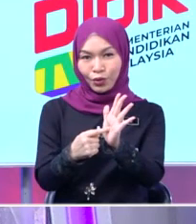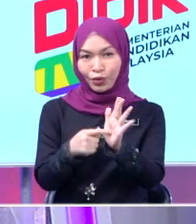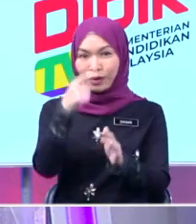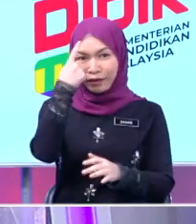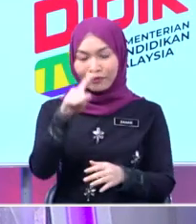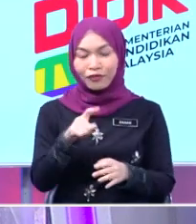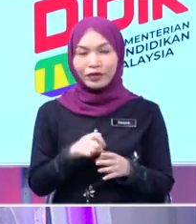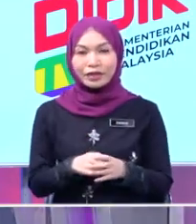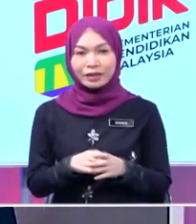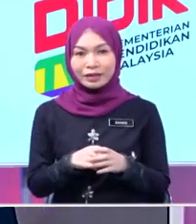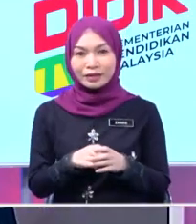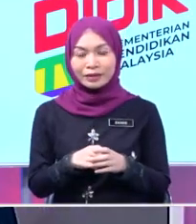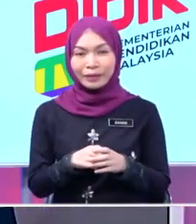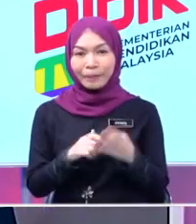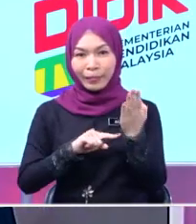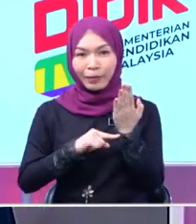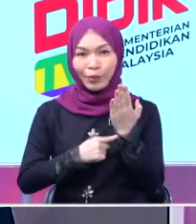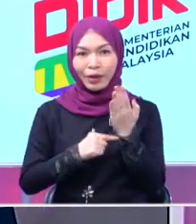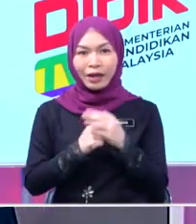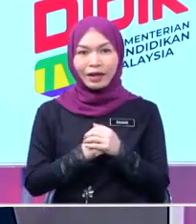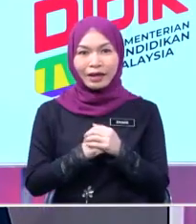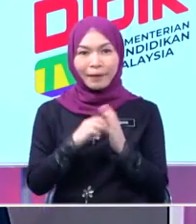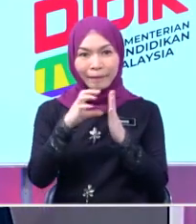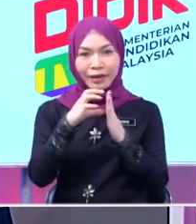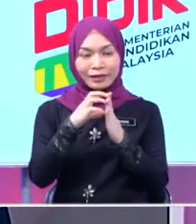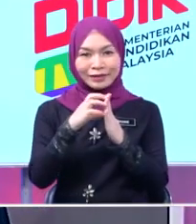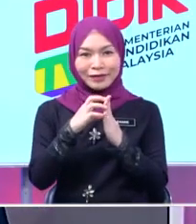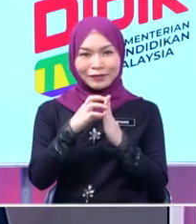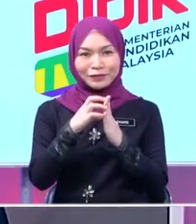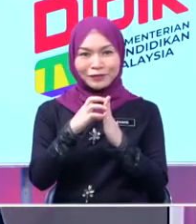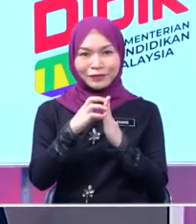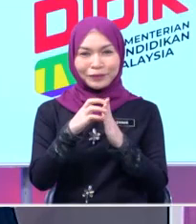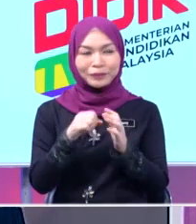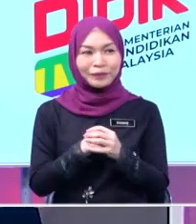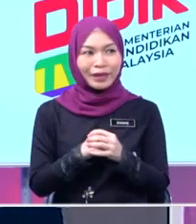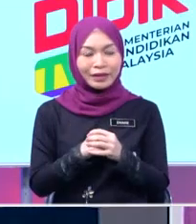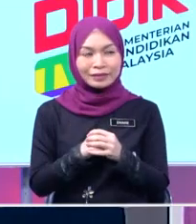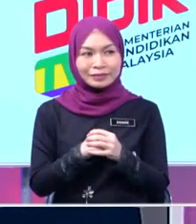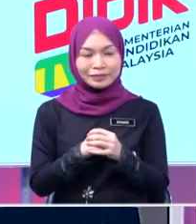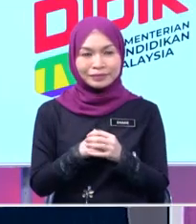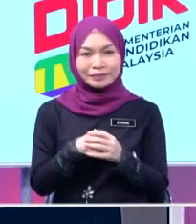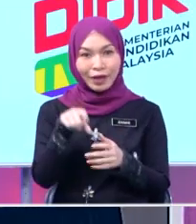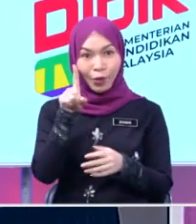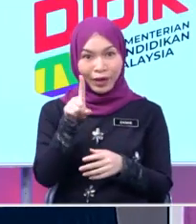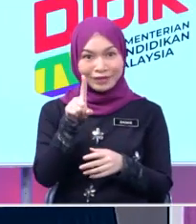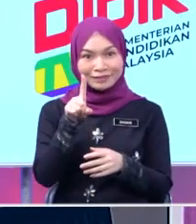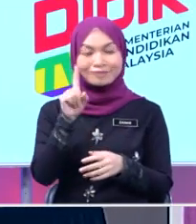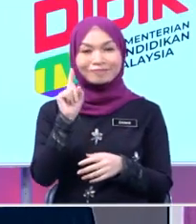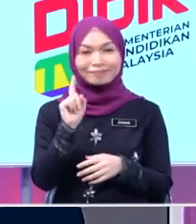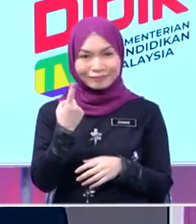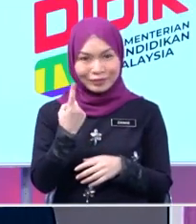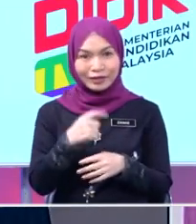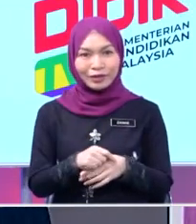to environment. Or, Okay, you but know, only one yes. may fit the topic, is that correct? Yes, that's correct. Only one may fit the